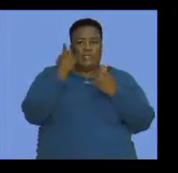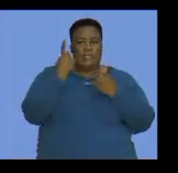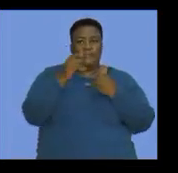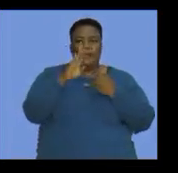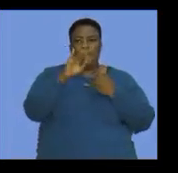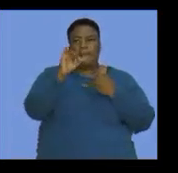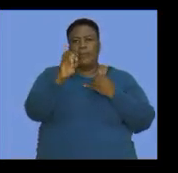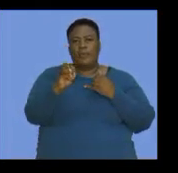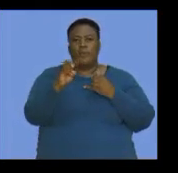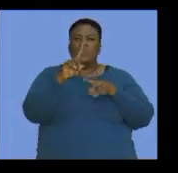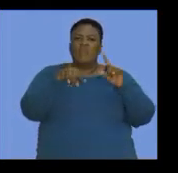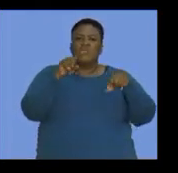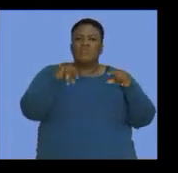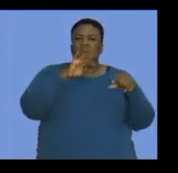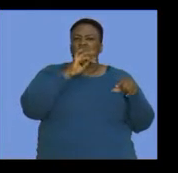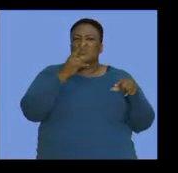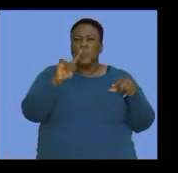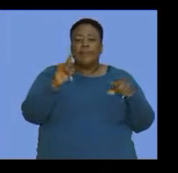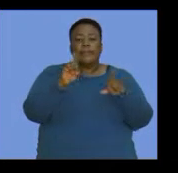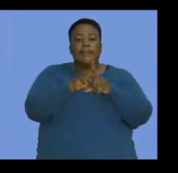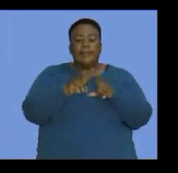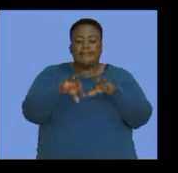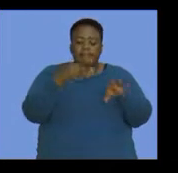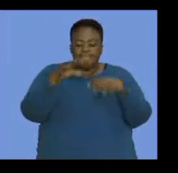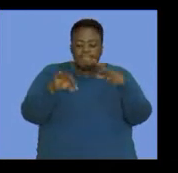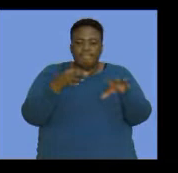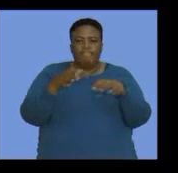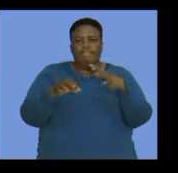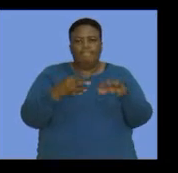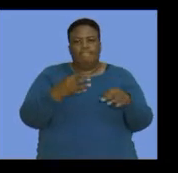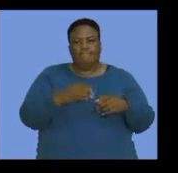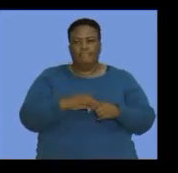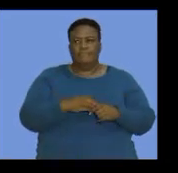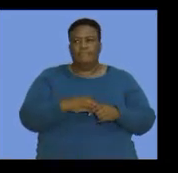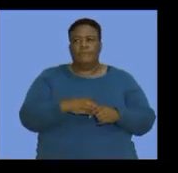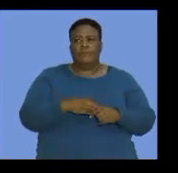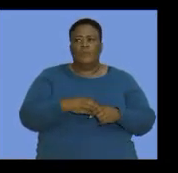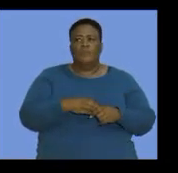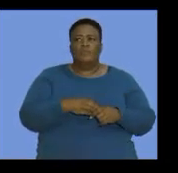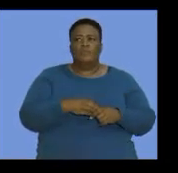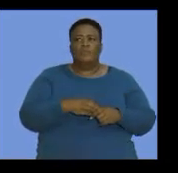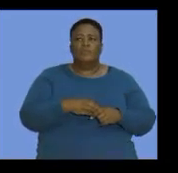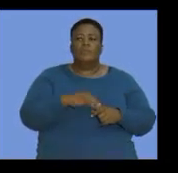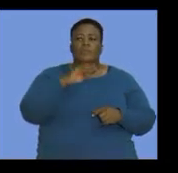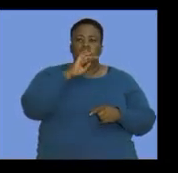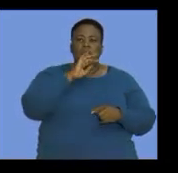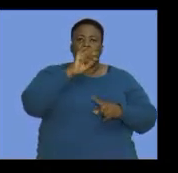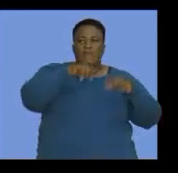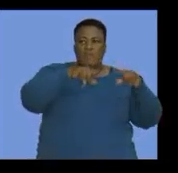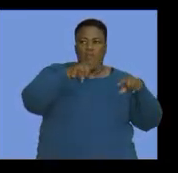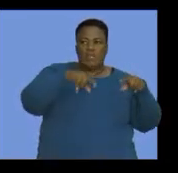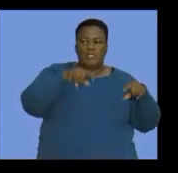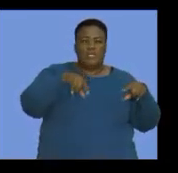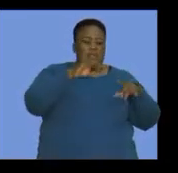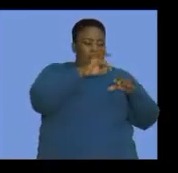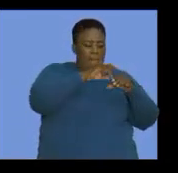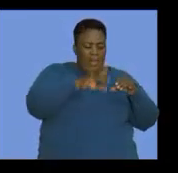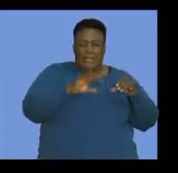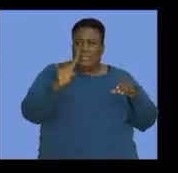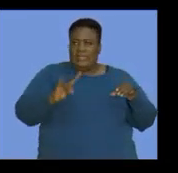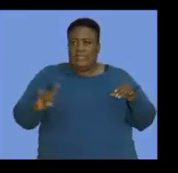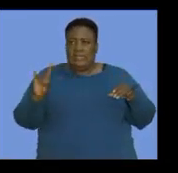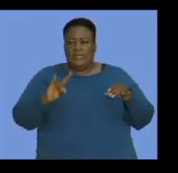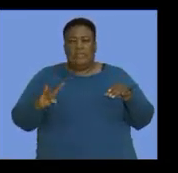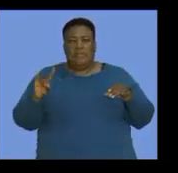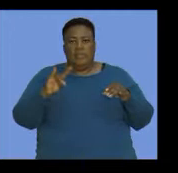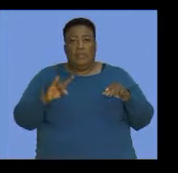biodiversity and unpack that concept. So biodiversity refers to the variety of plant and